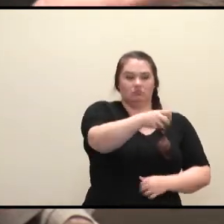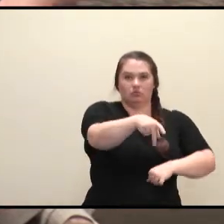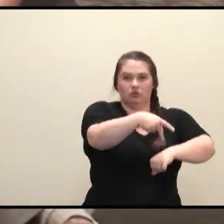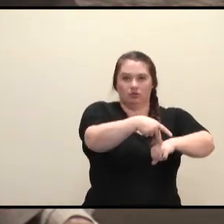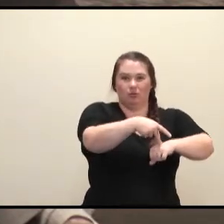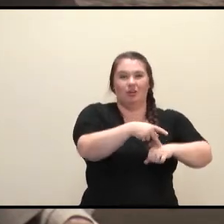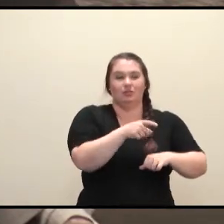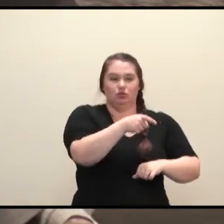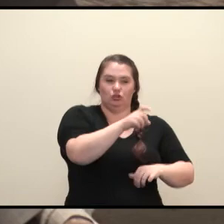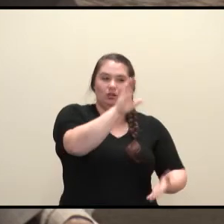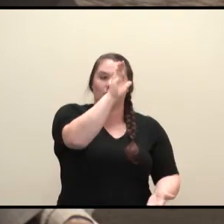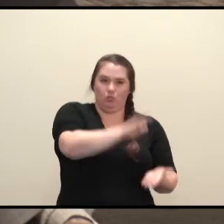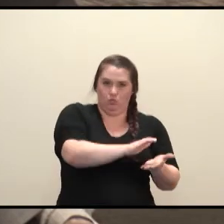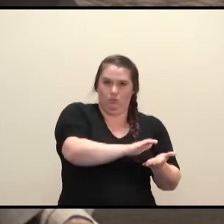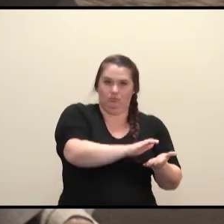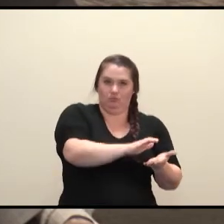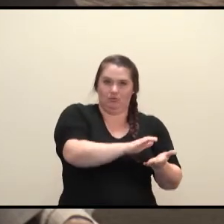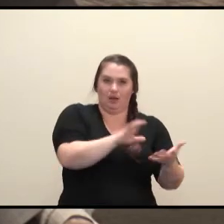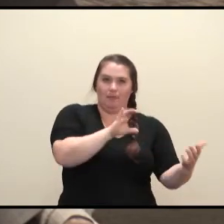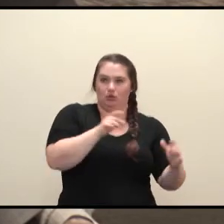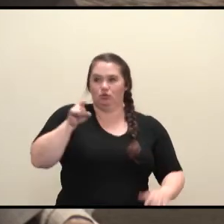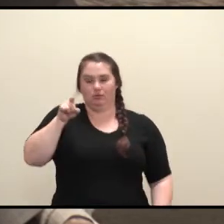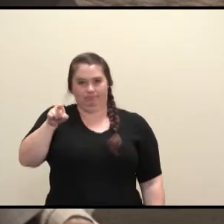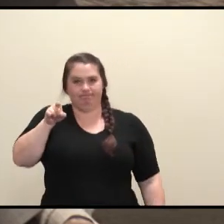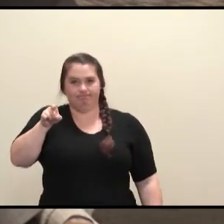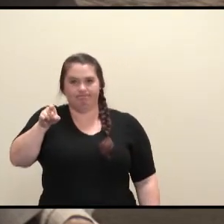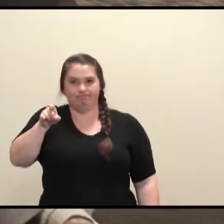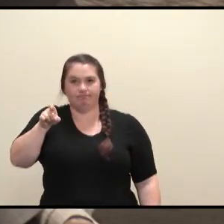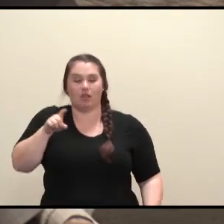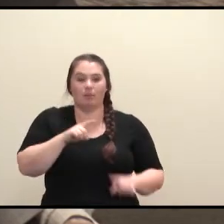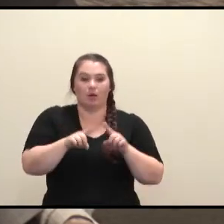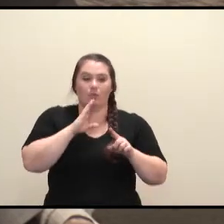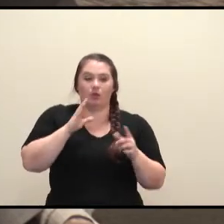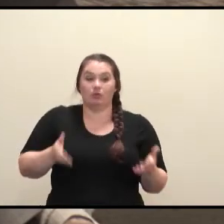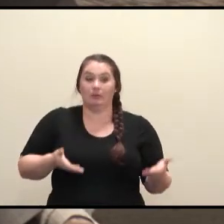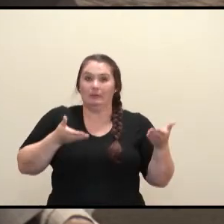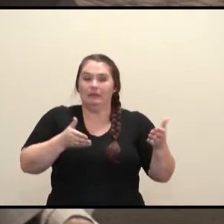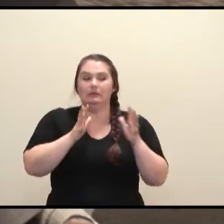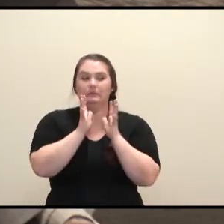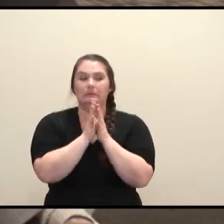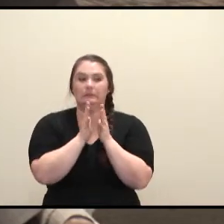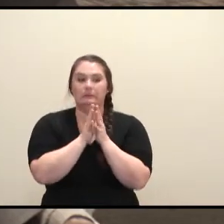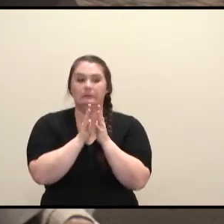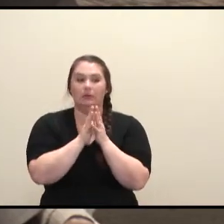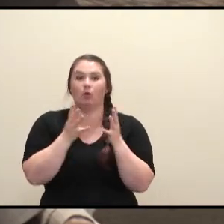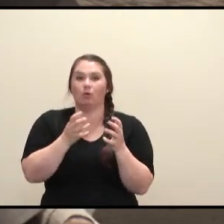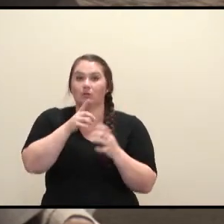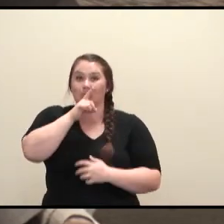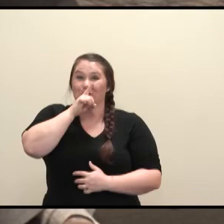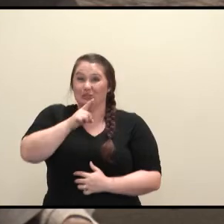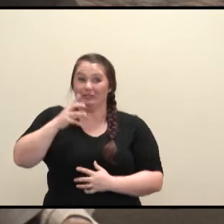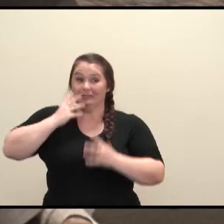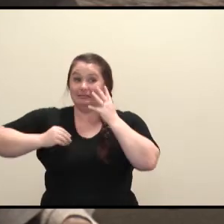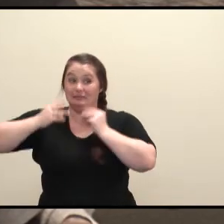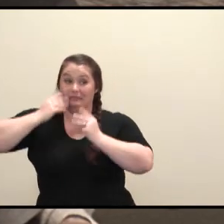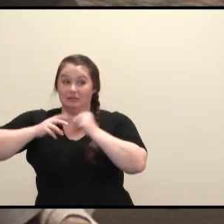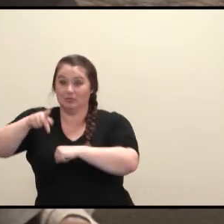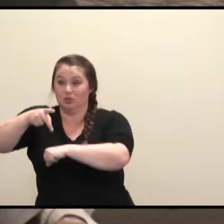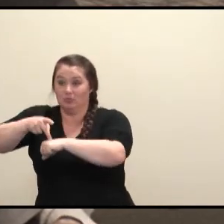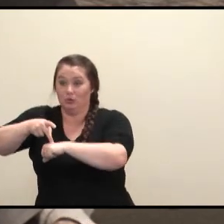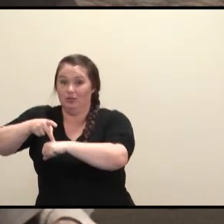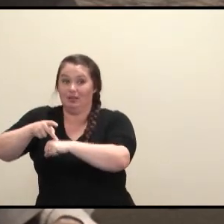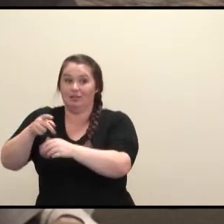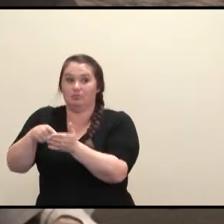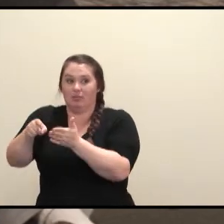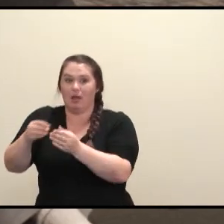unless maybe they have the same years of service. But even then, we would recommend, okay, we still want to make sure a veteran person is making a little bit more than that